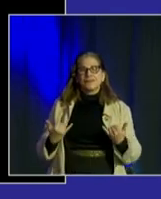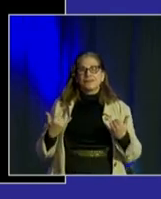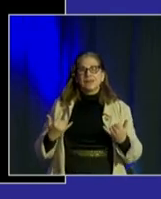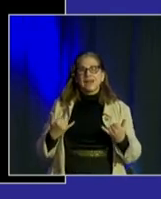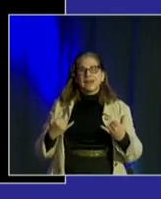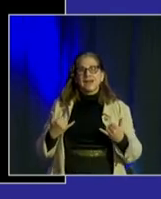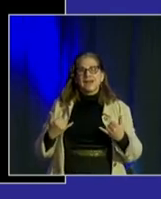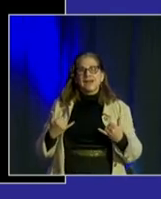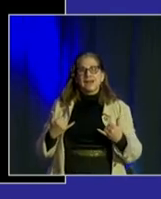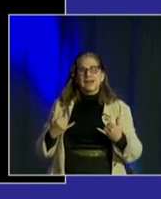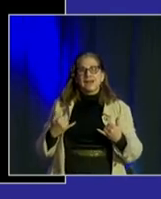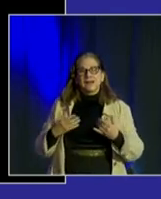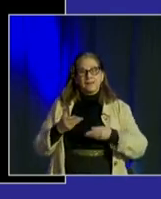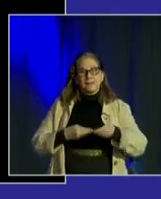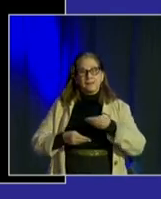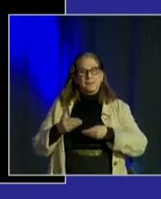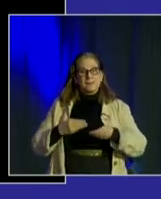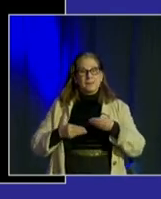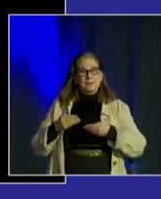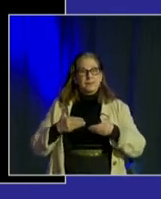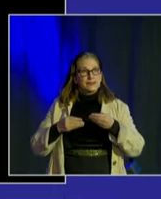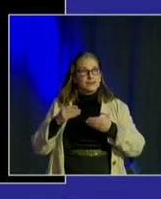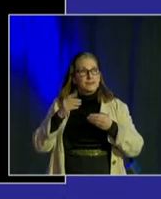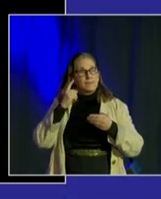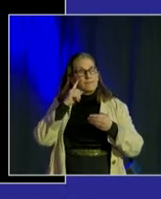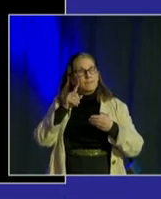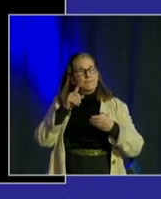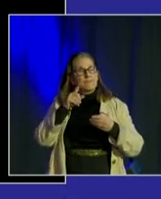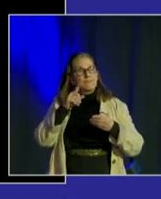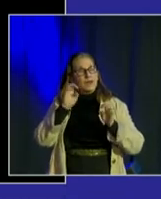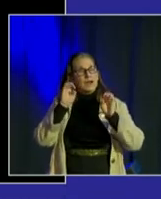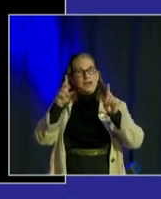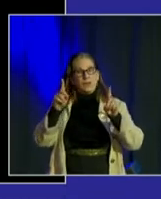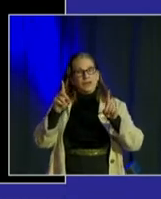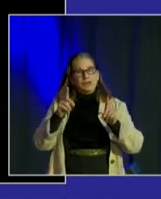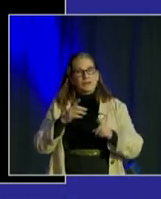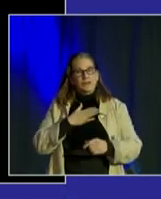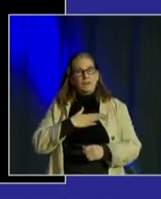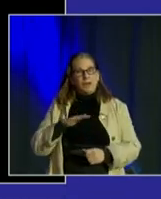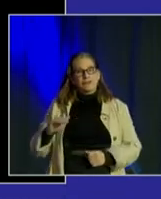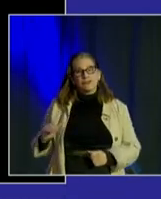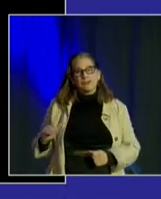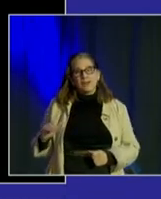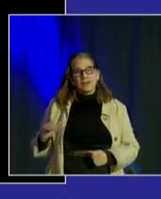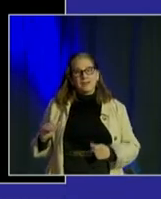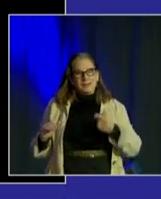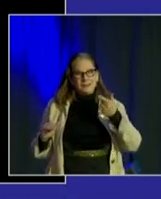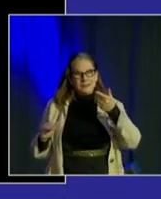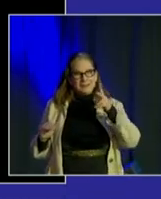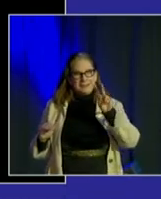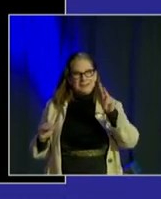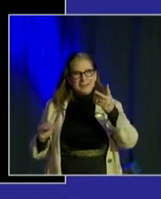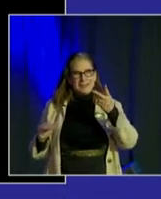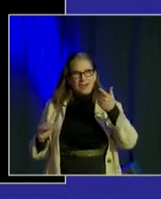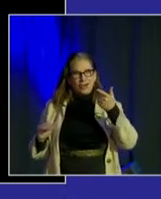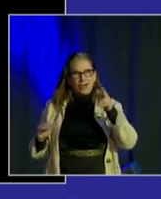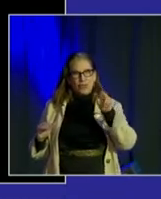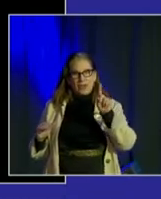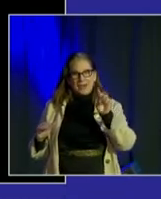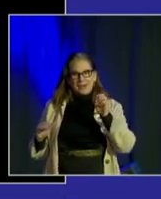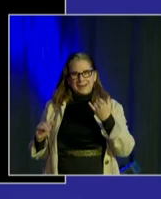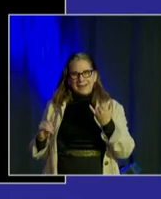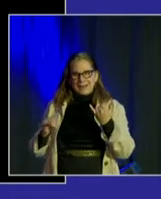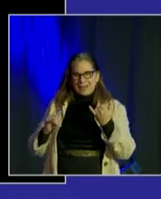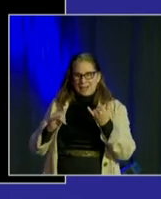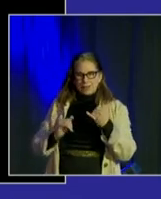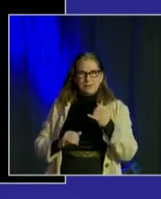for education. My child is a second grader here in DC Public Schools, and there is not enough